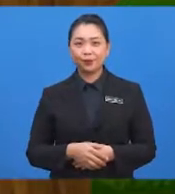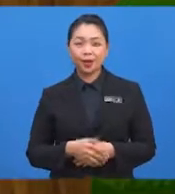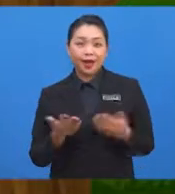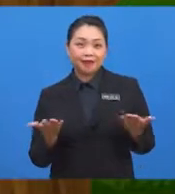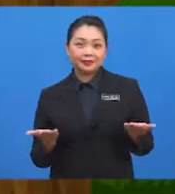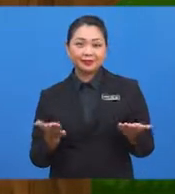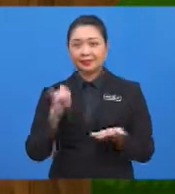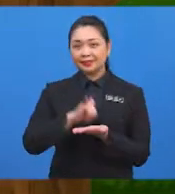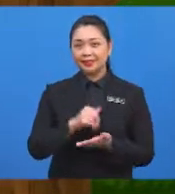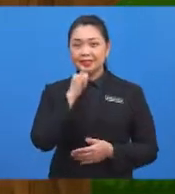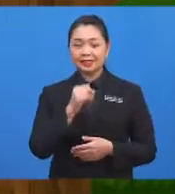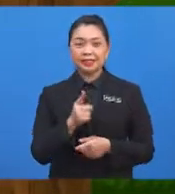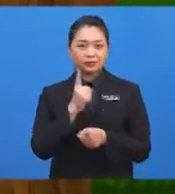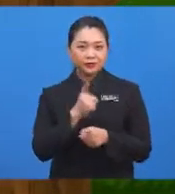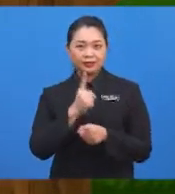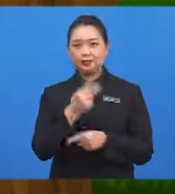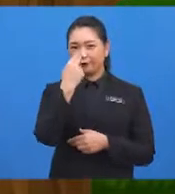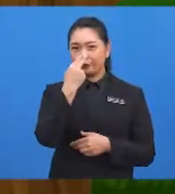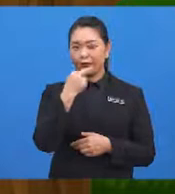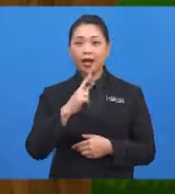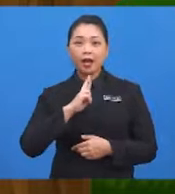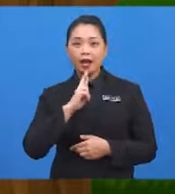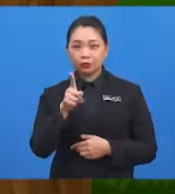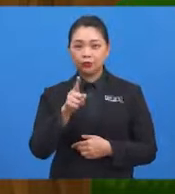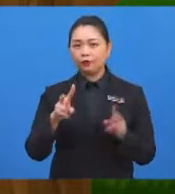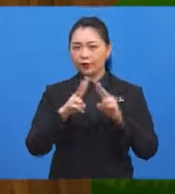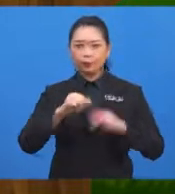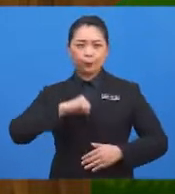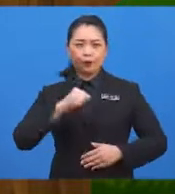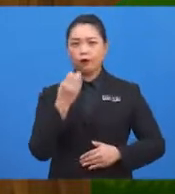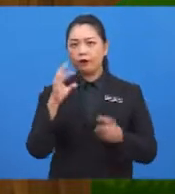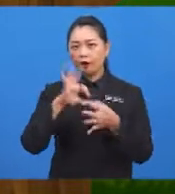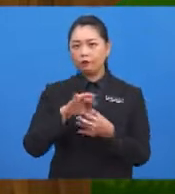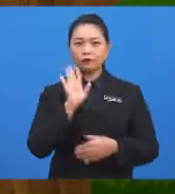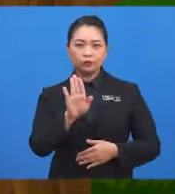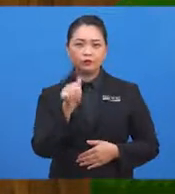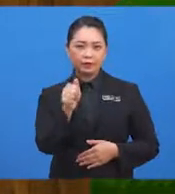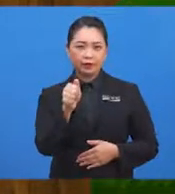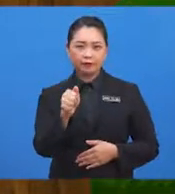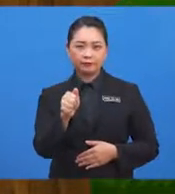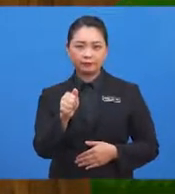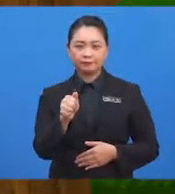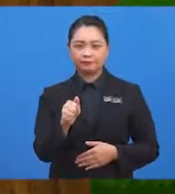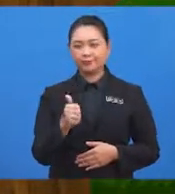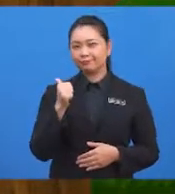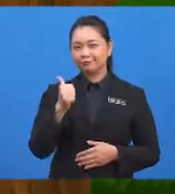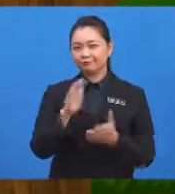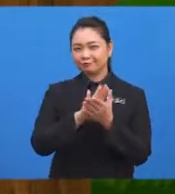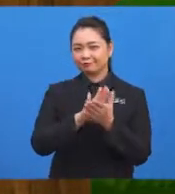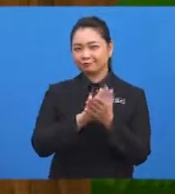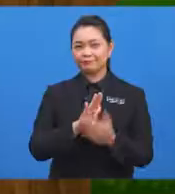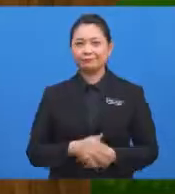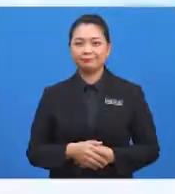Wow, that is really fun. Aren't you very proud of yourself? Give yourself a pat on the back.